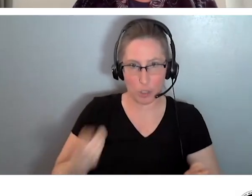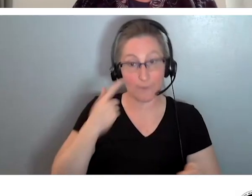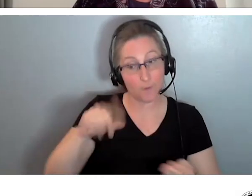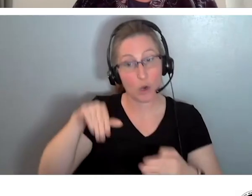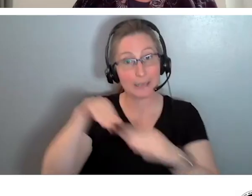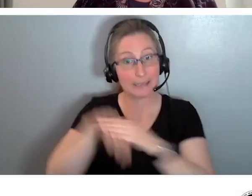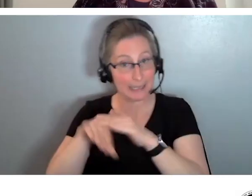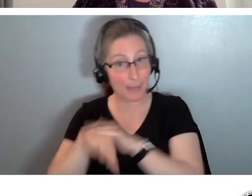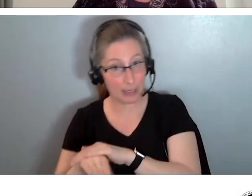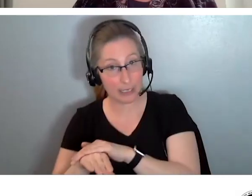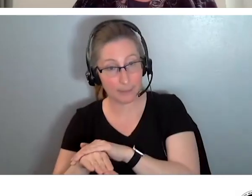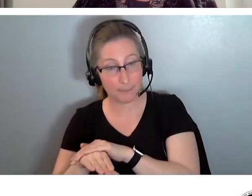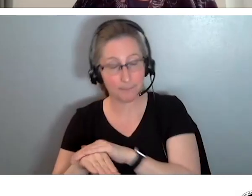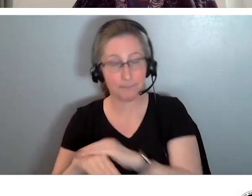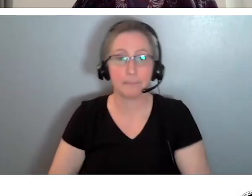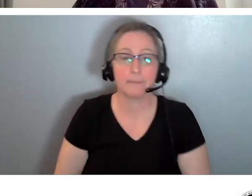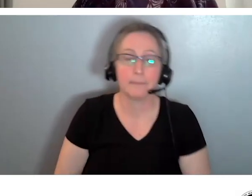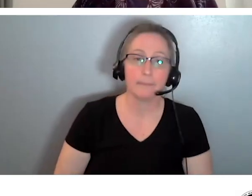for accessibility.